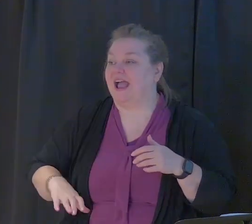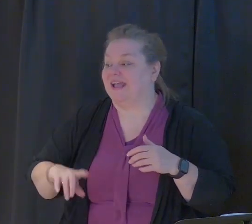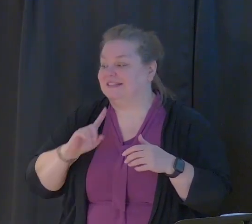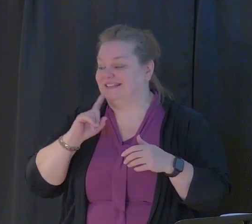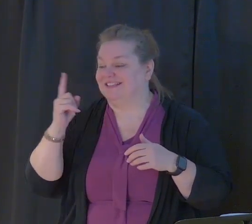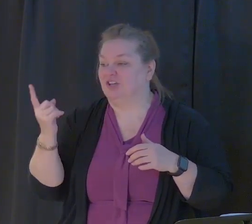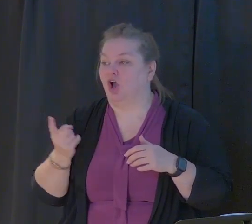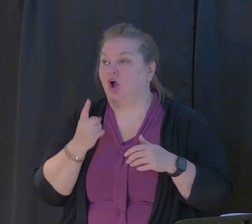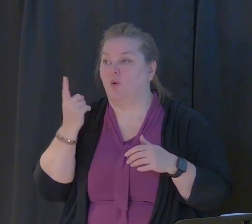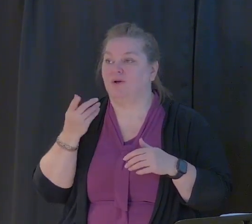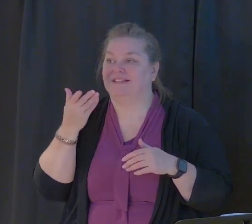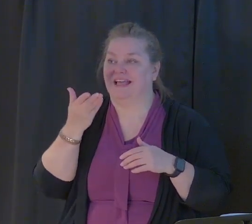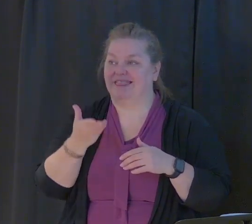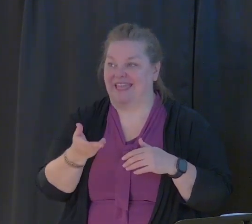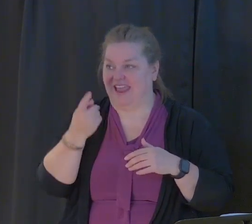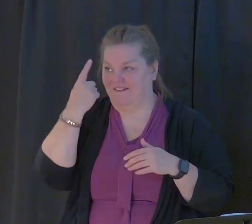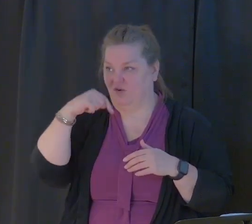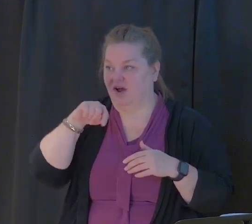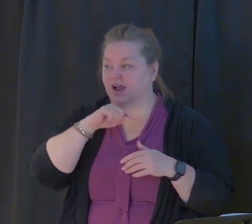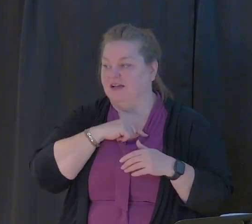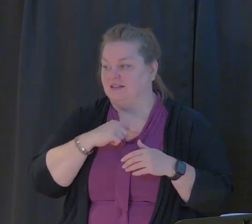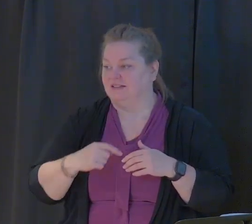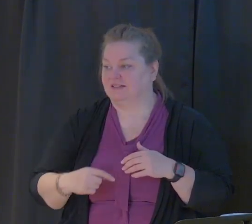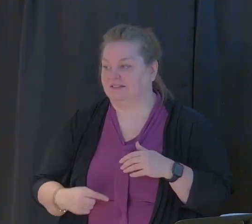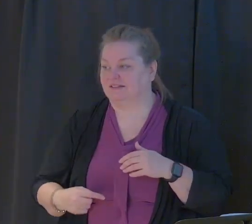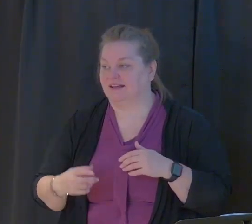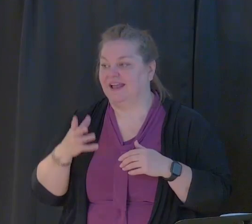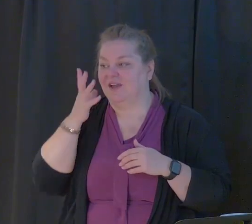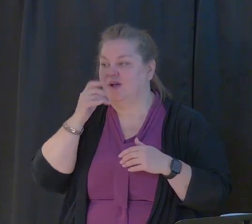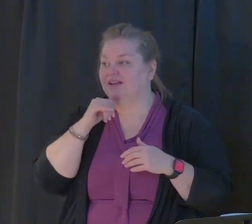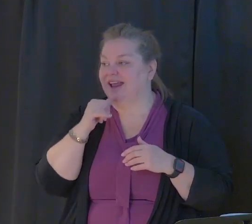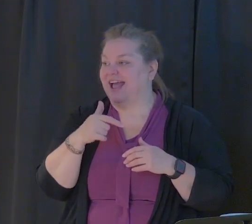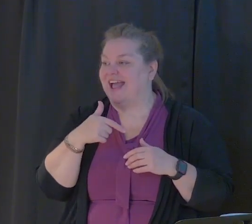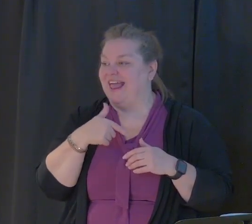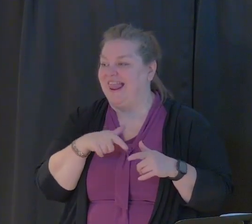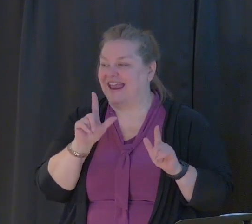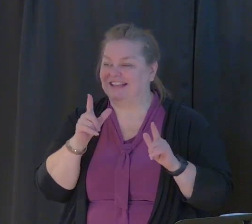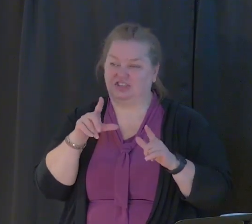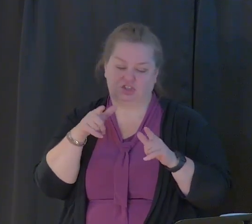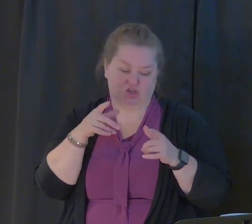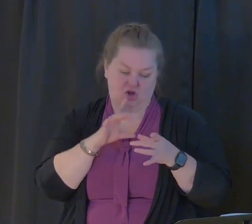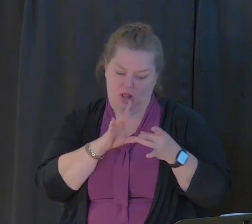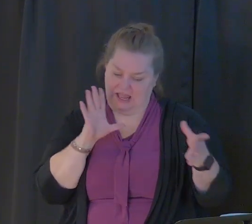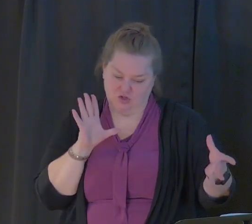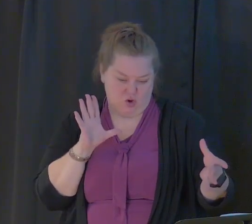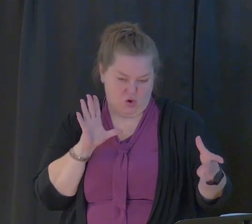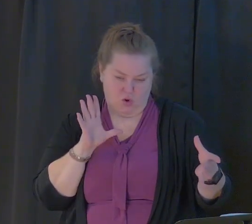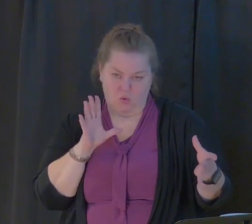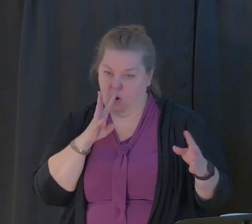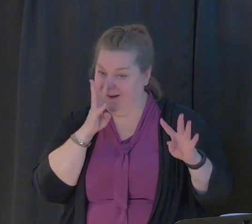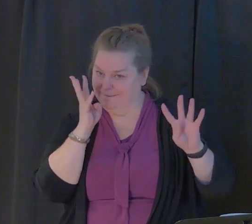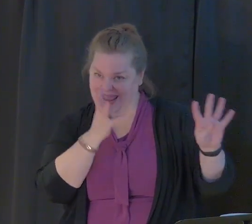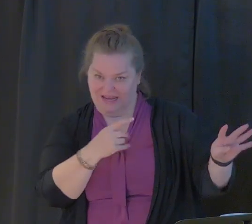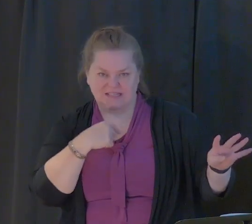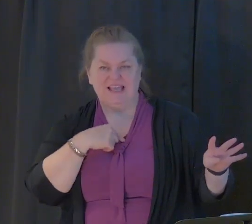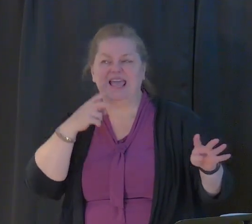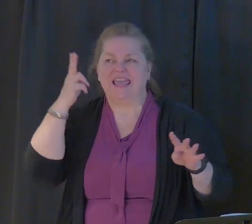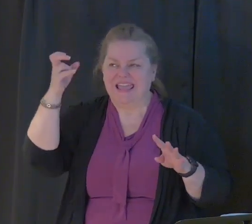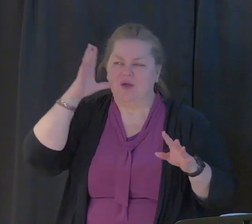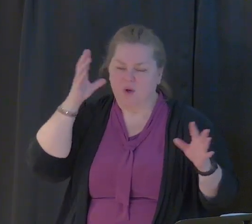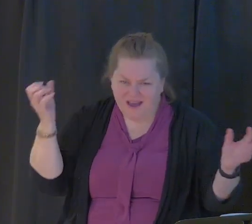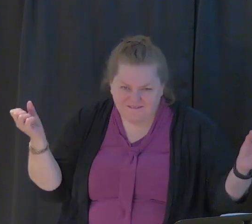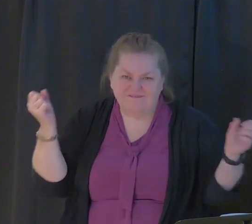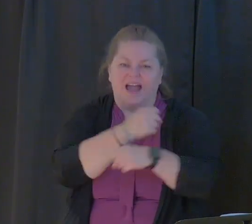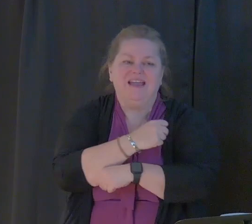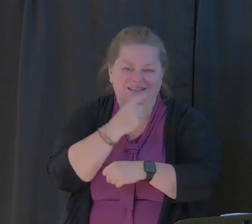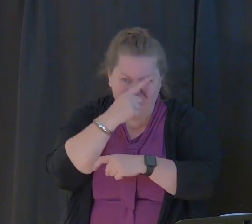there for us. He will not let us go. He will not abandon us. He will fight the fight for us, and he